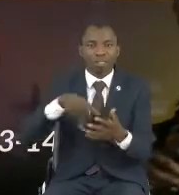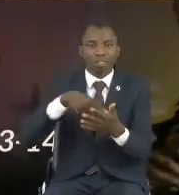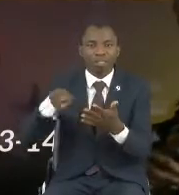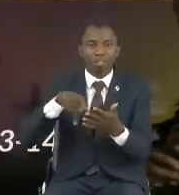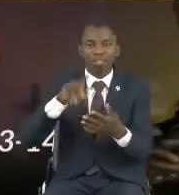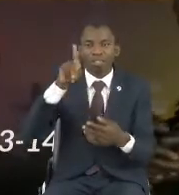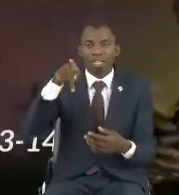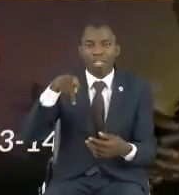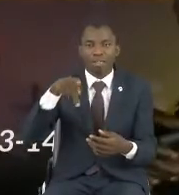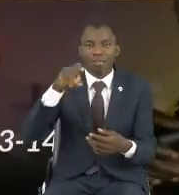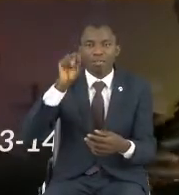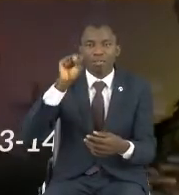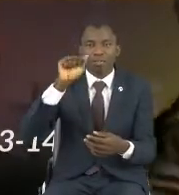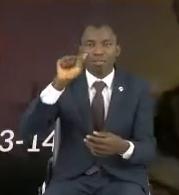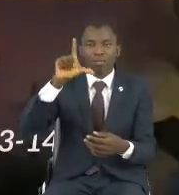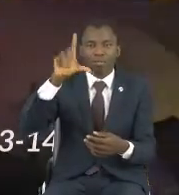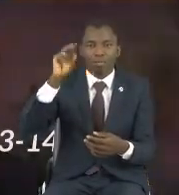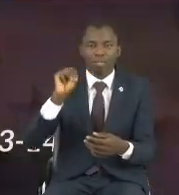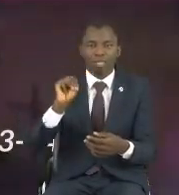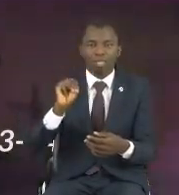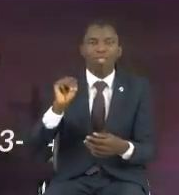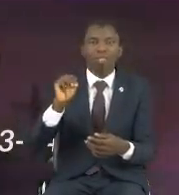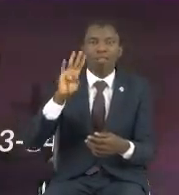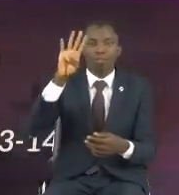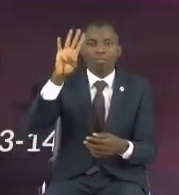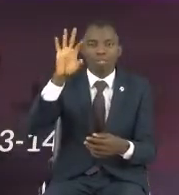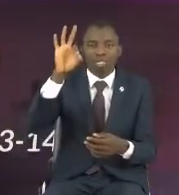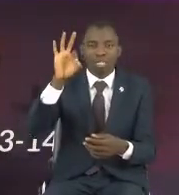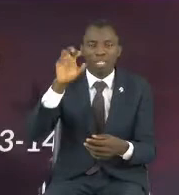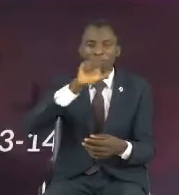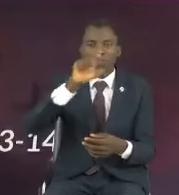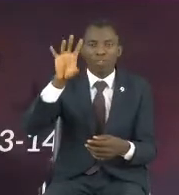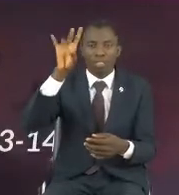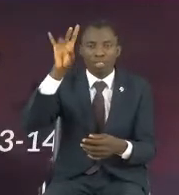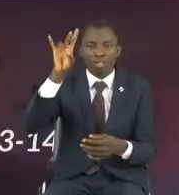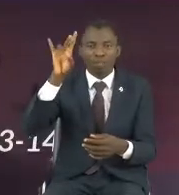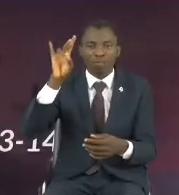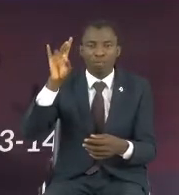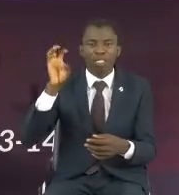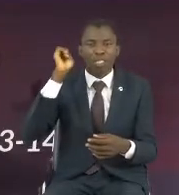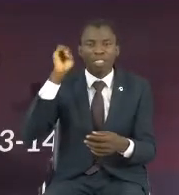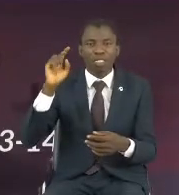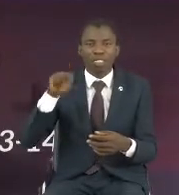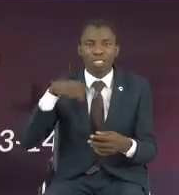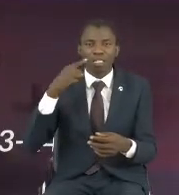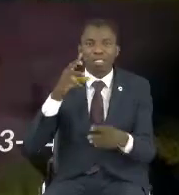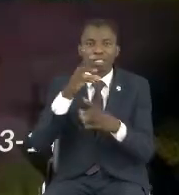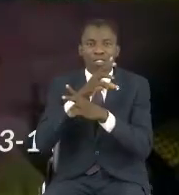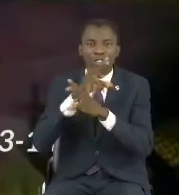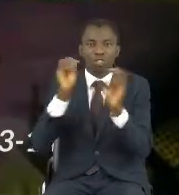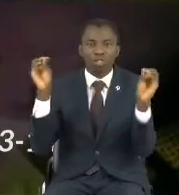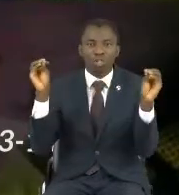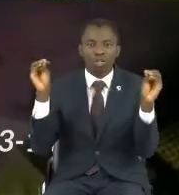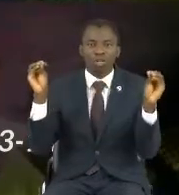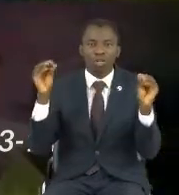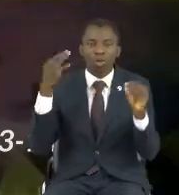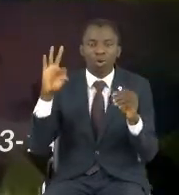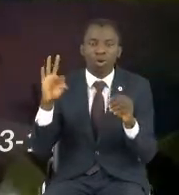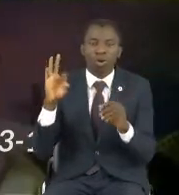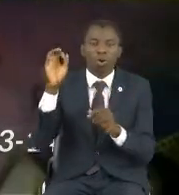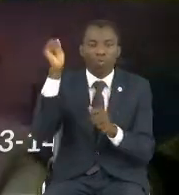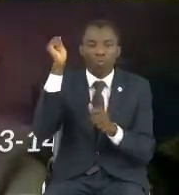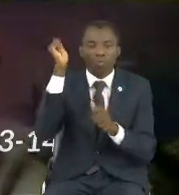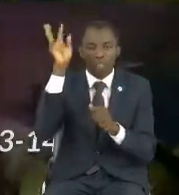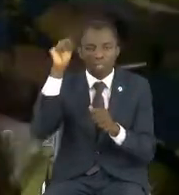verse 7. It says, none of them can by any